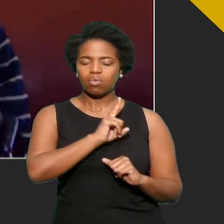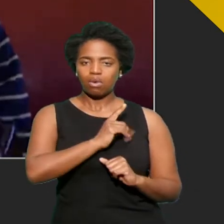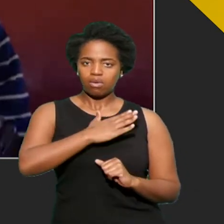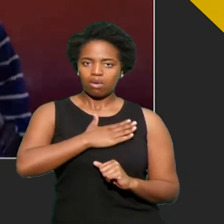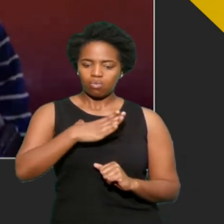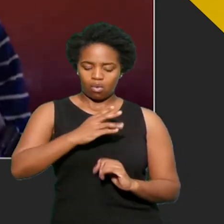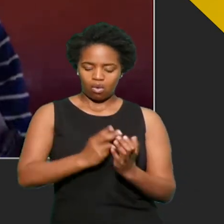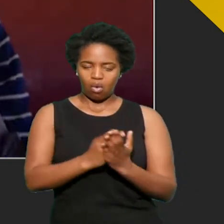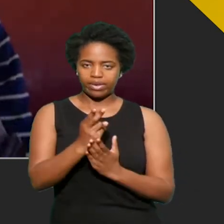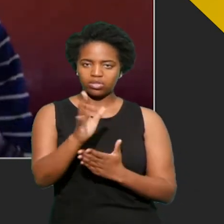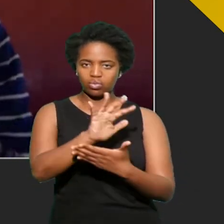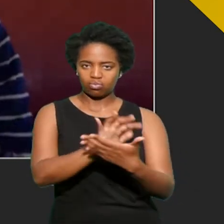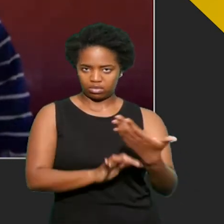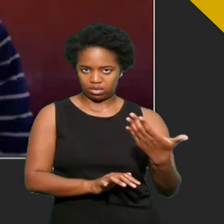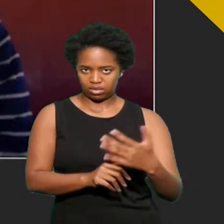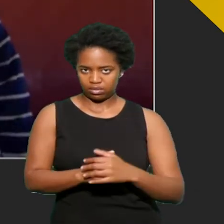that